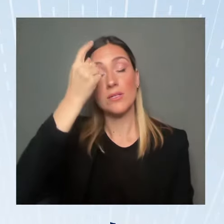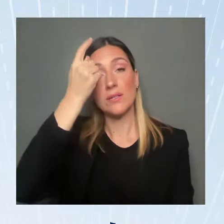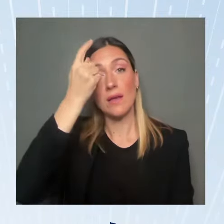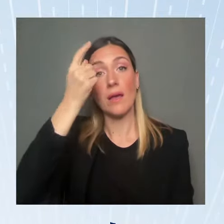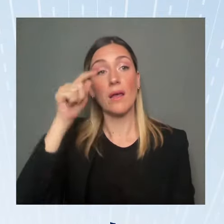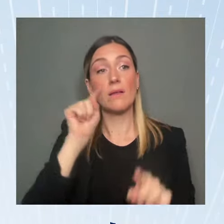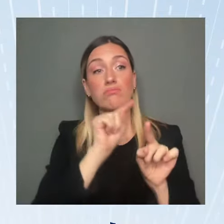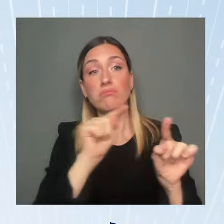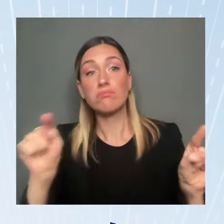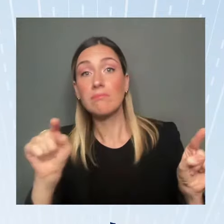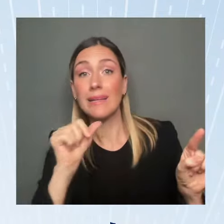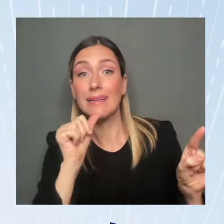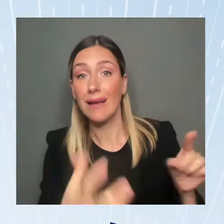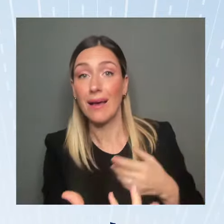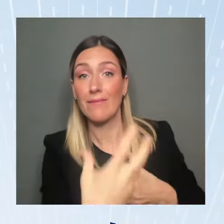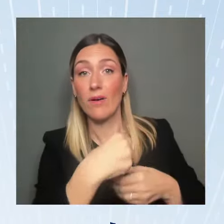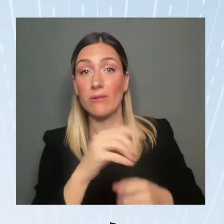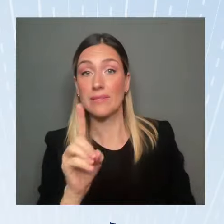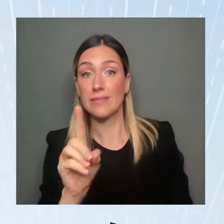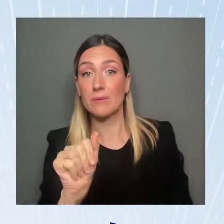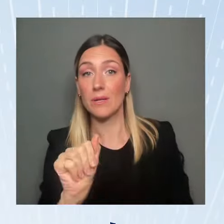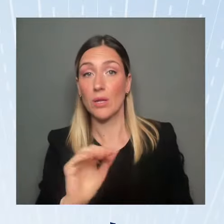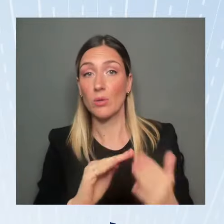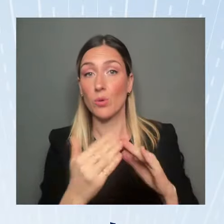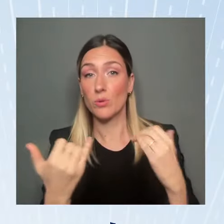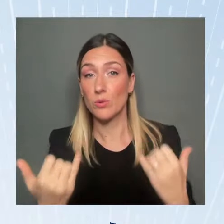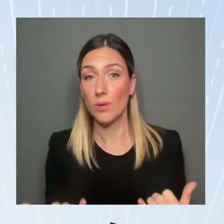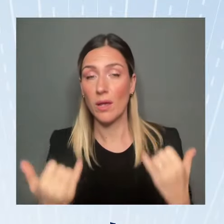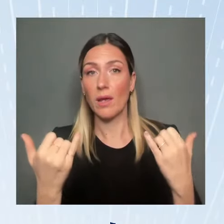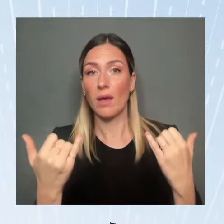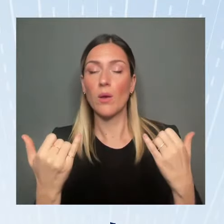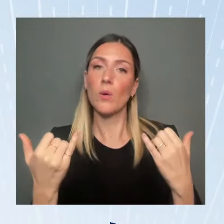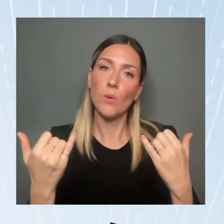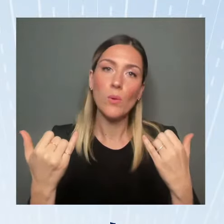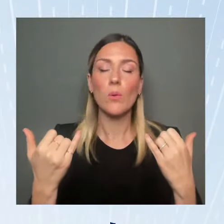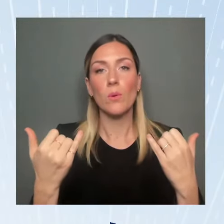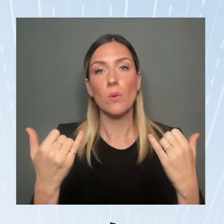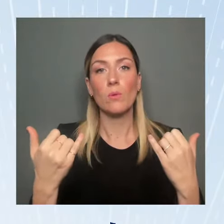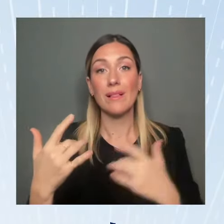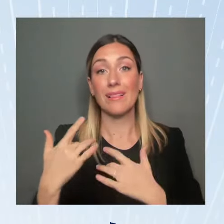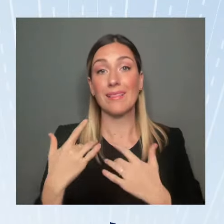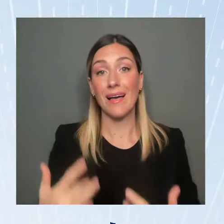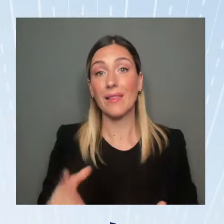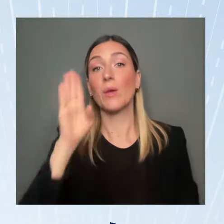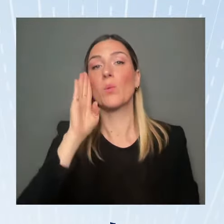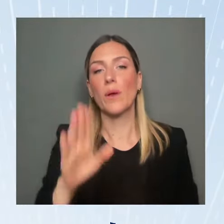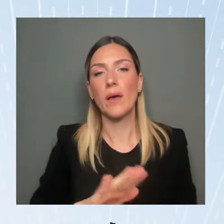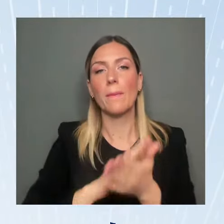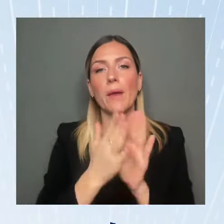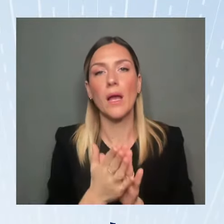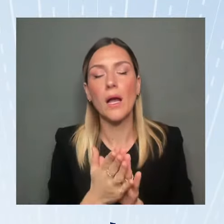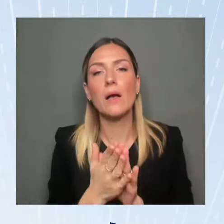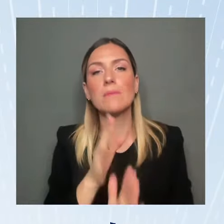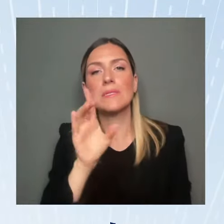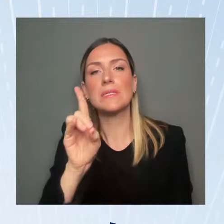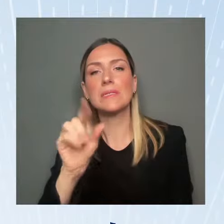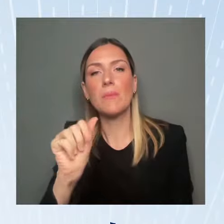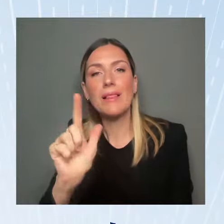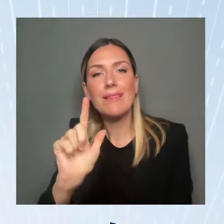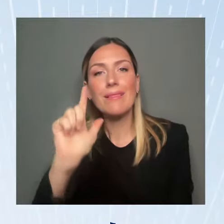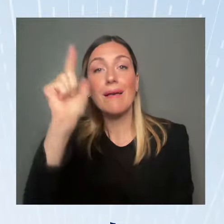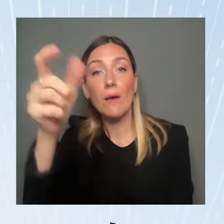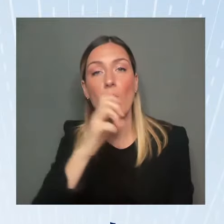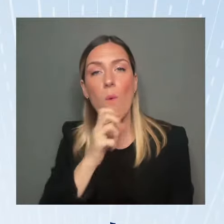part of the disability community today may well, as a matter of fact, likely will age into disability. And so this is something that